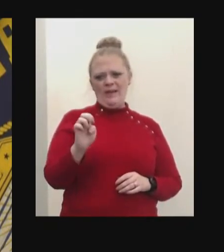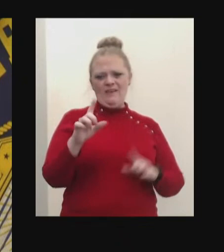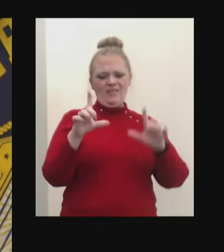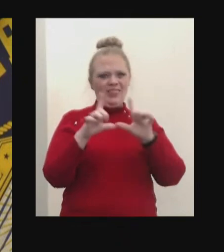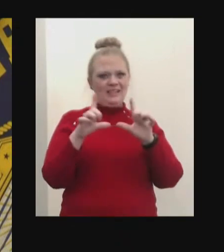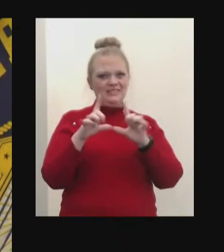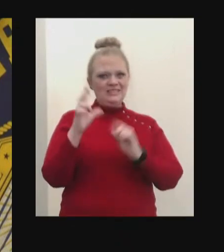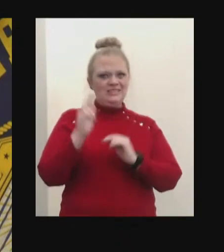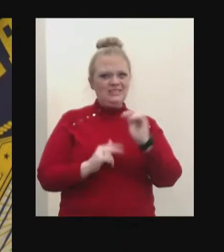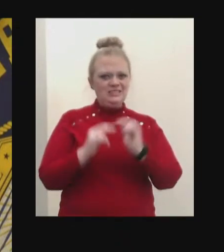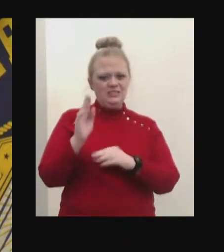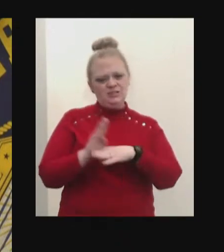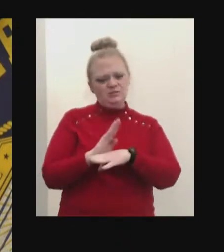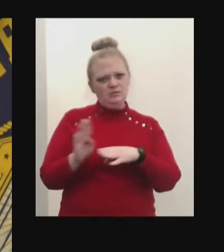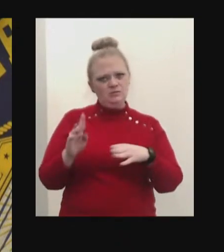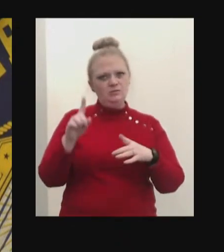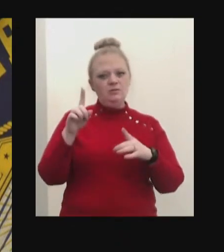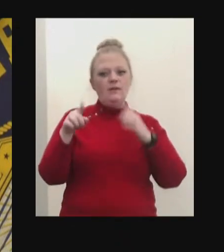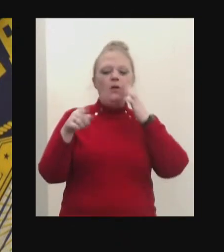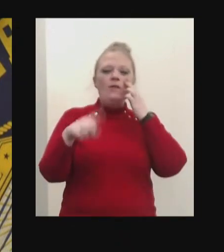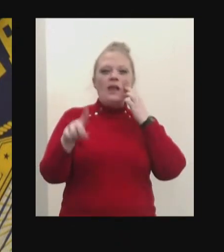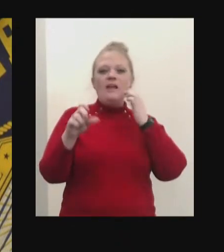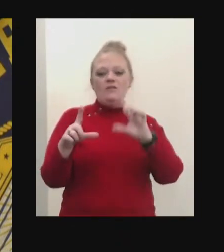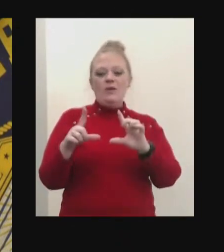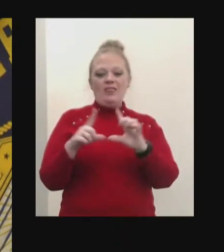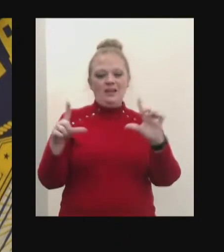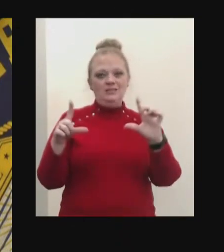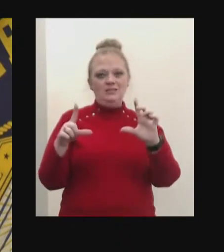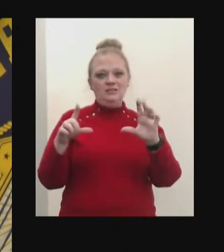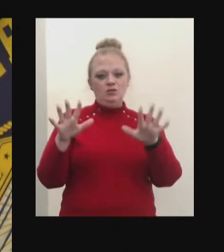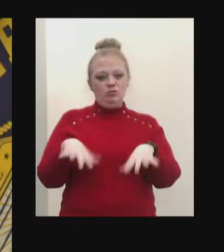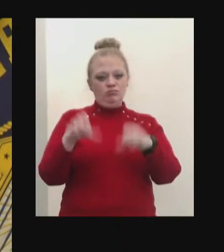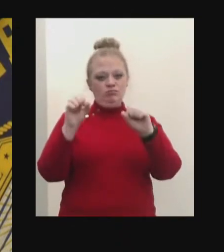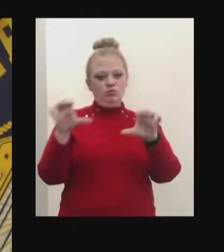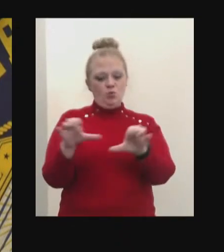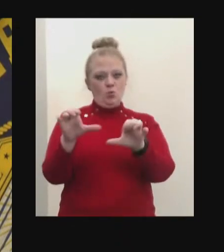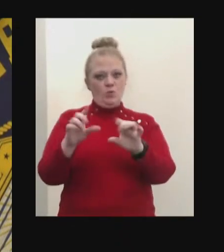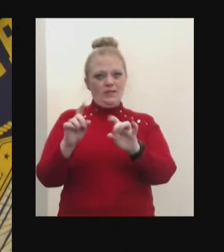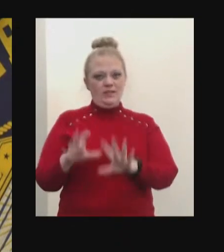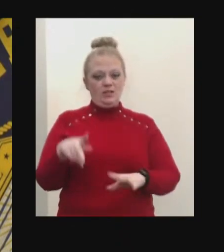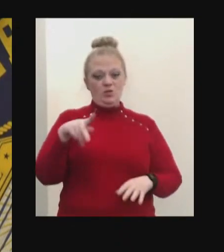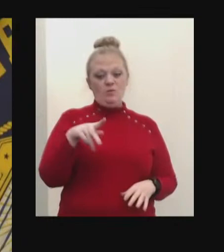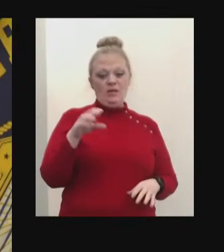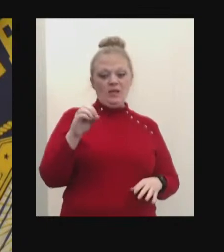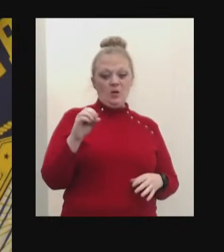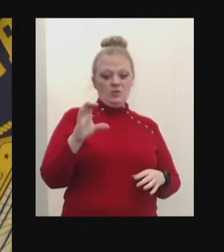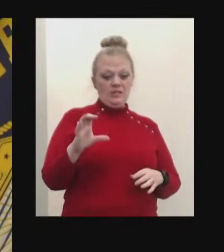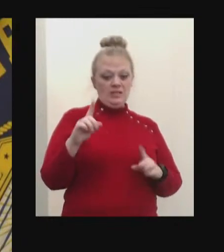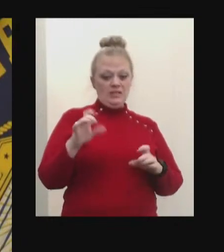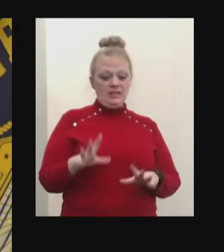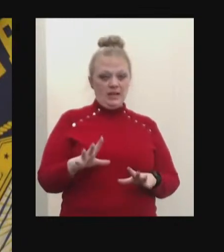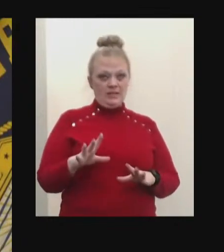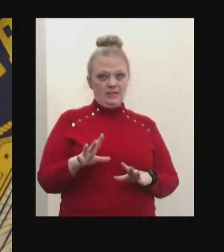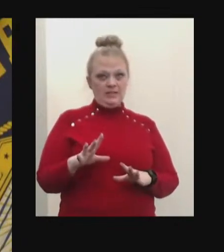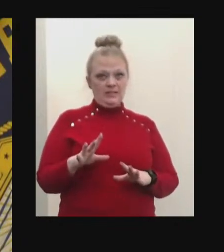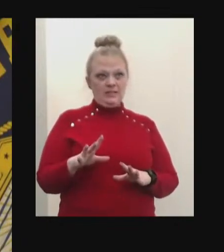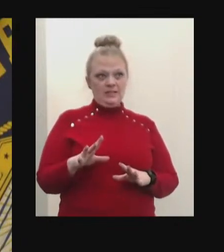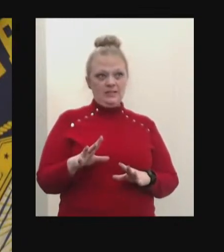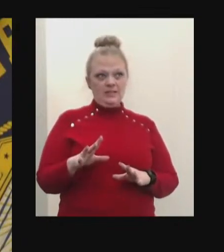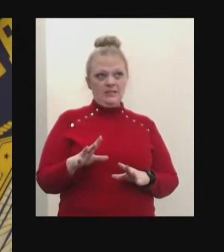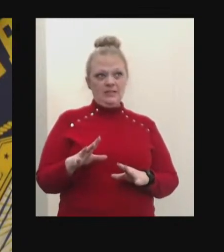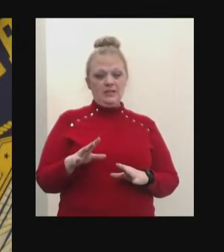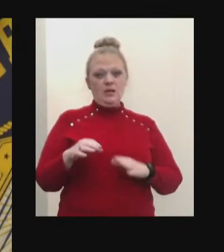to do this test. And so it's the point of care tests are actually done by a facility